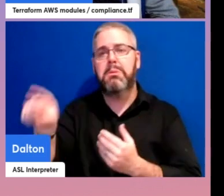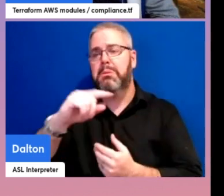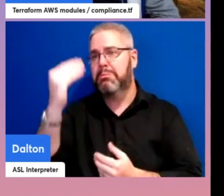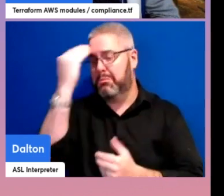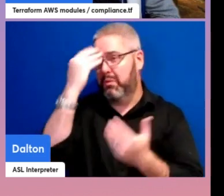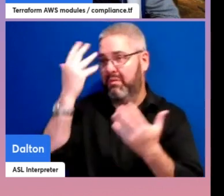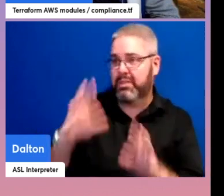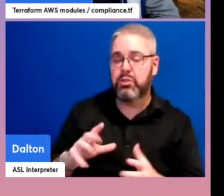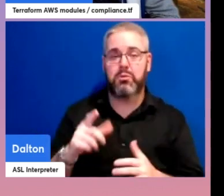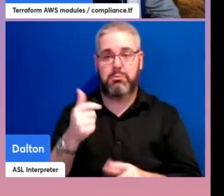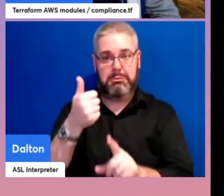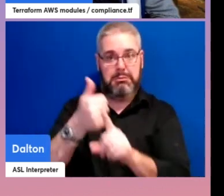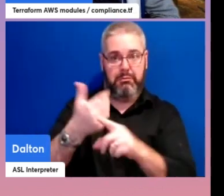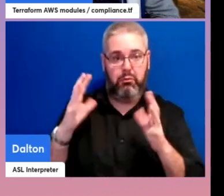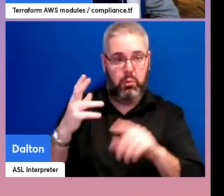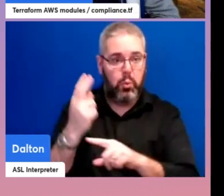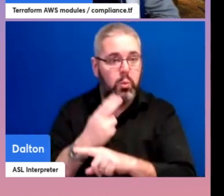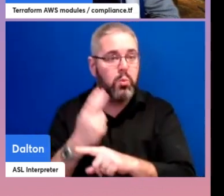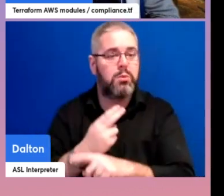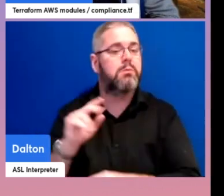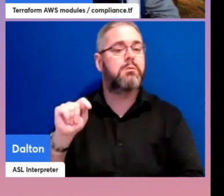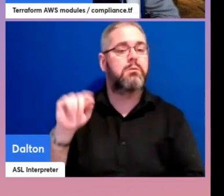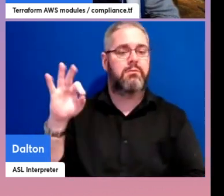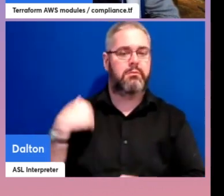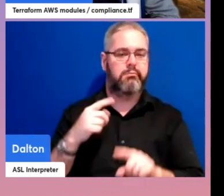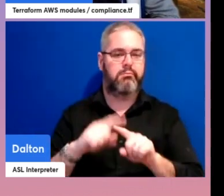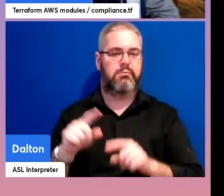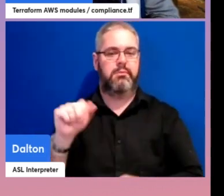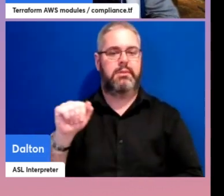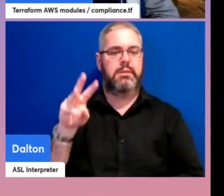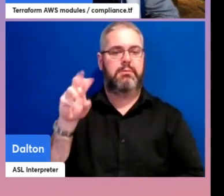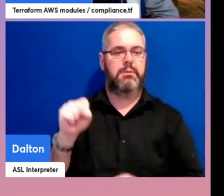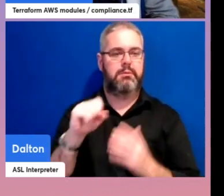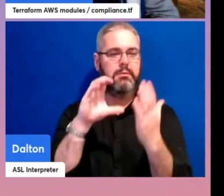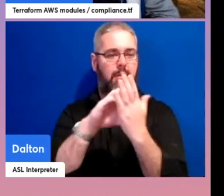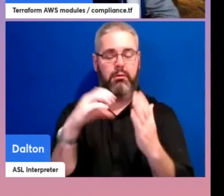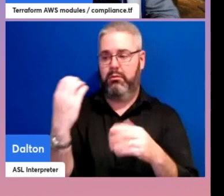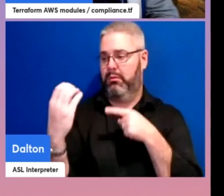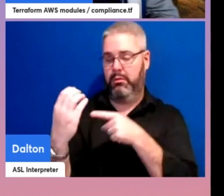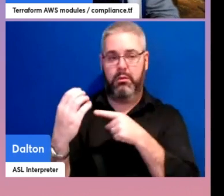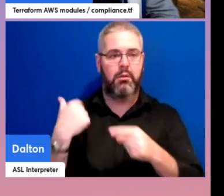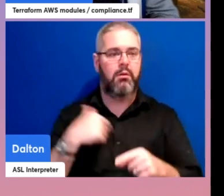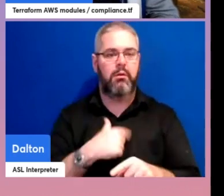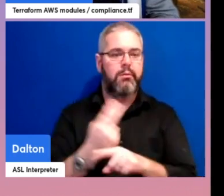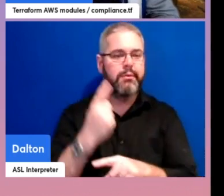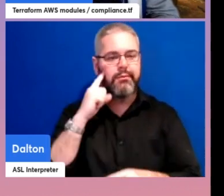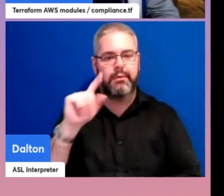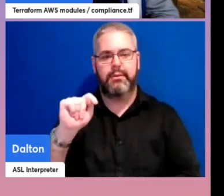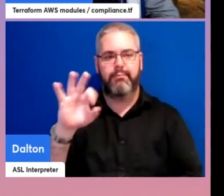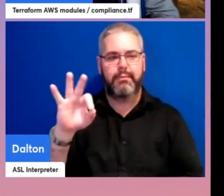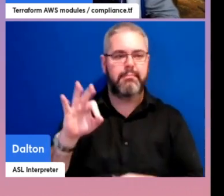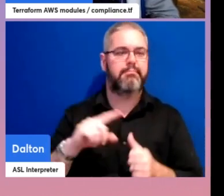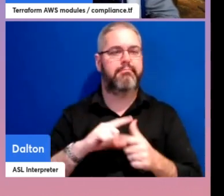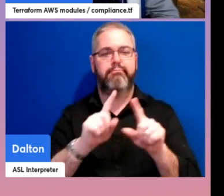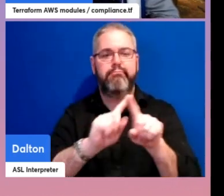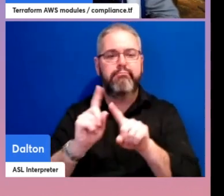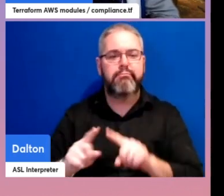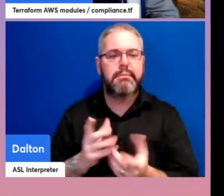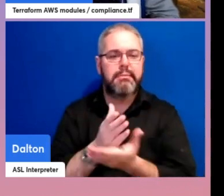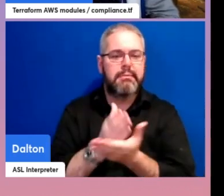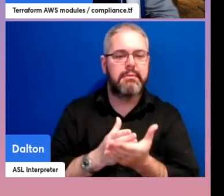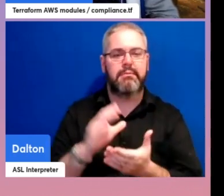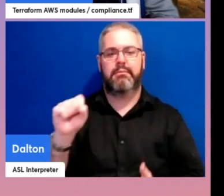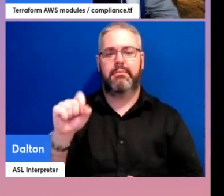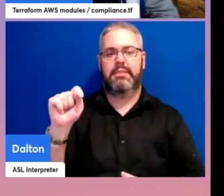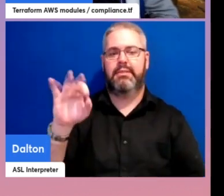even use. Terraform AWS modules is one of these. Pre-commit Terraform, serverless TF, and